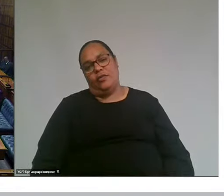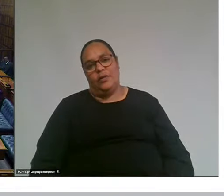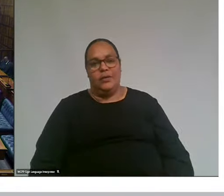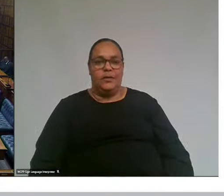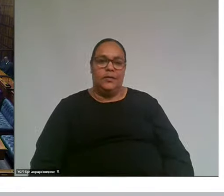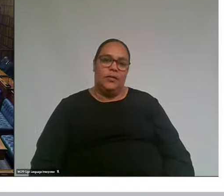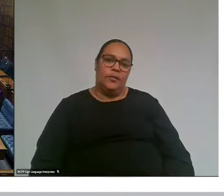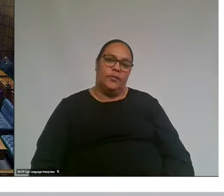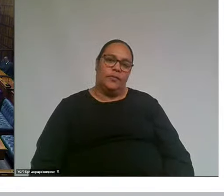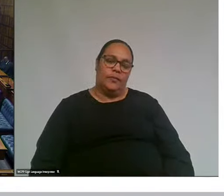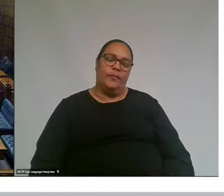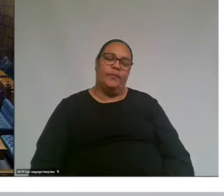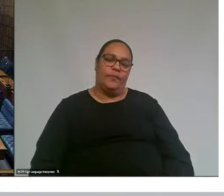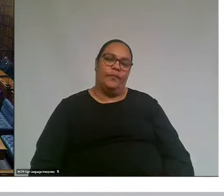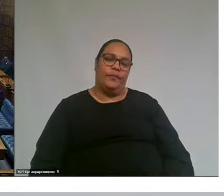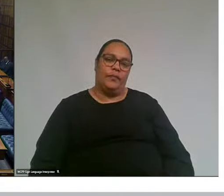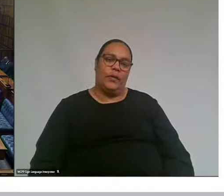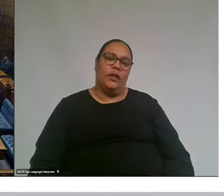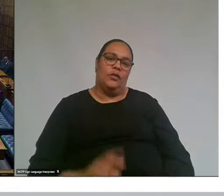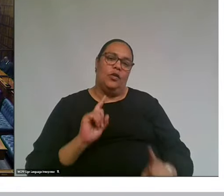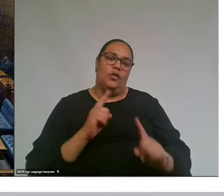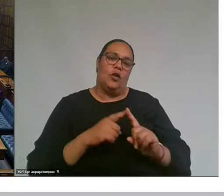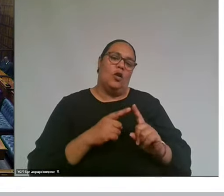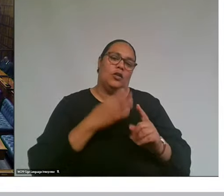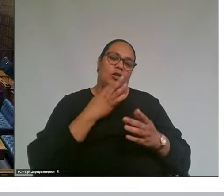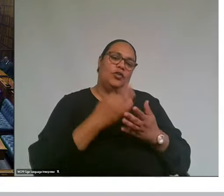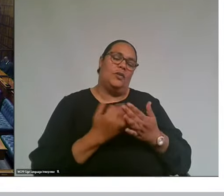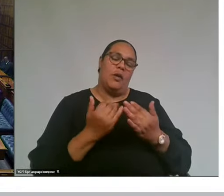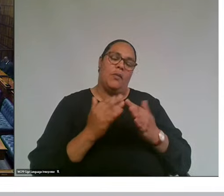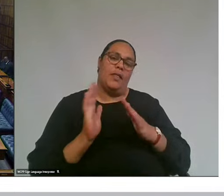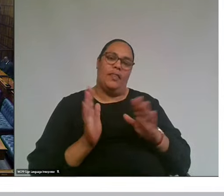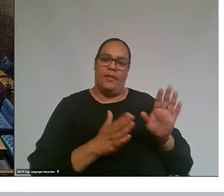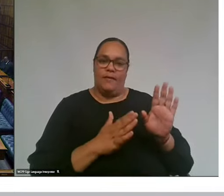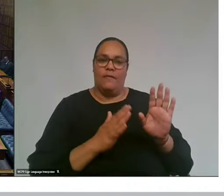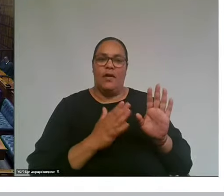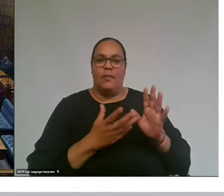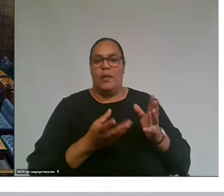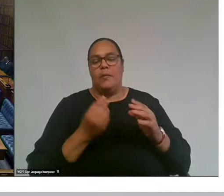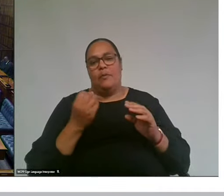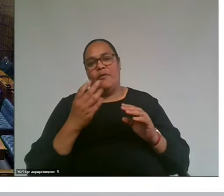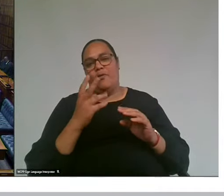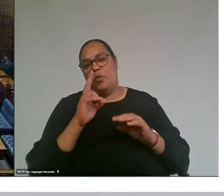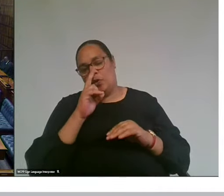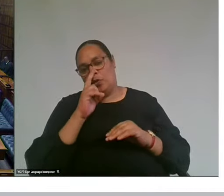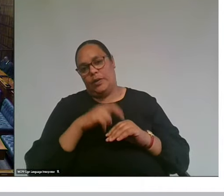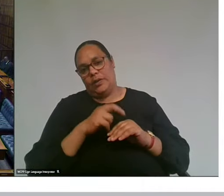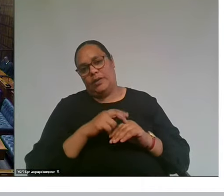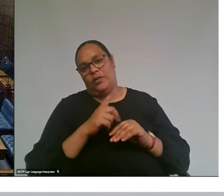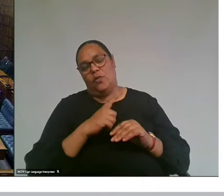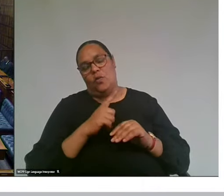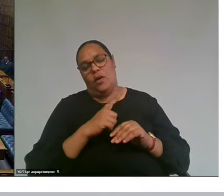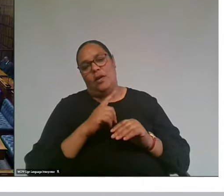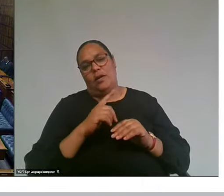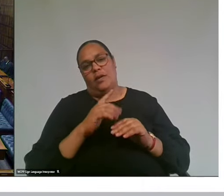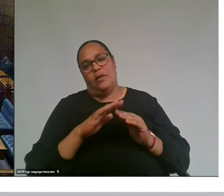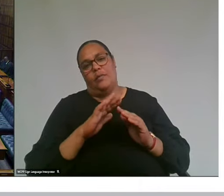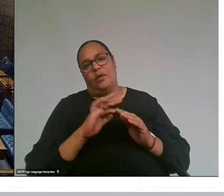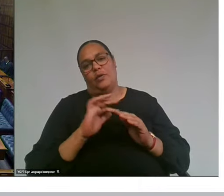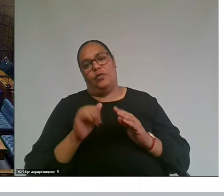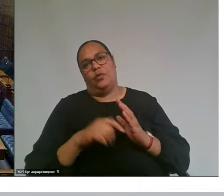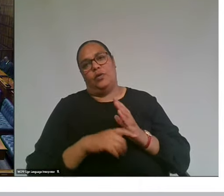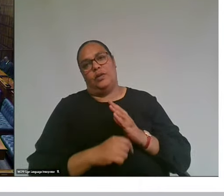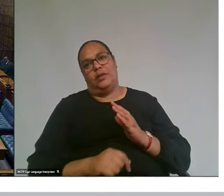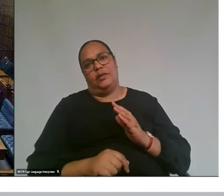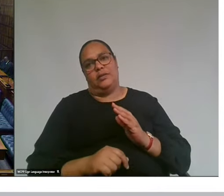already okay so we'll leave out that targeted suggestion maybe for now and just get the information we need in terms of um the tax